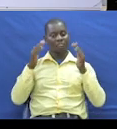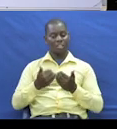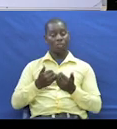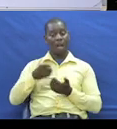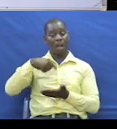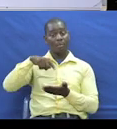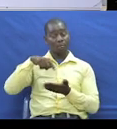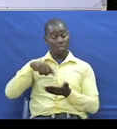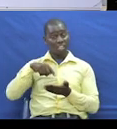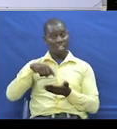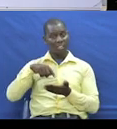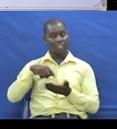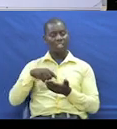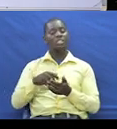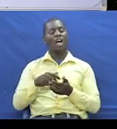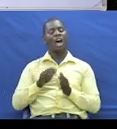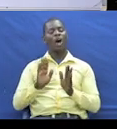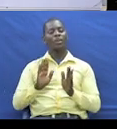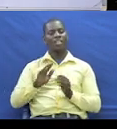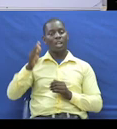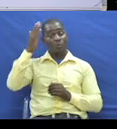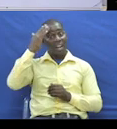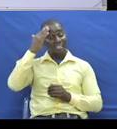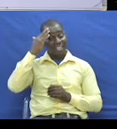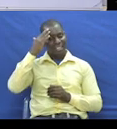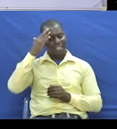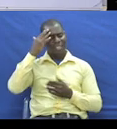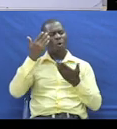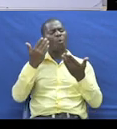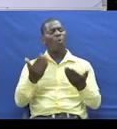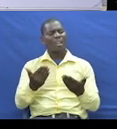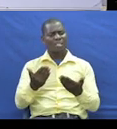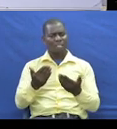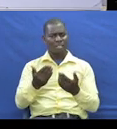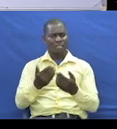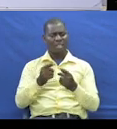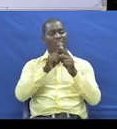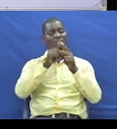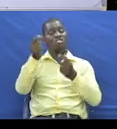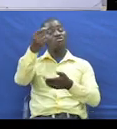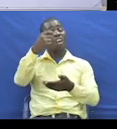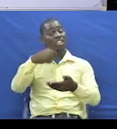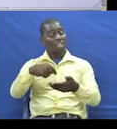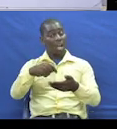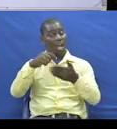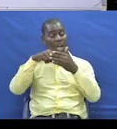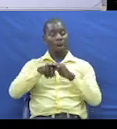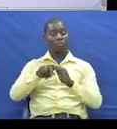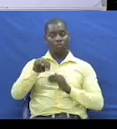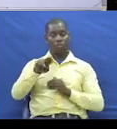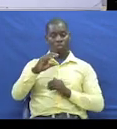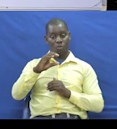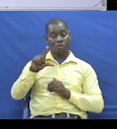life, and we are in a position now to know, you have already understand what is the structure of the nuclear.